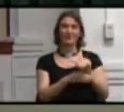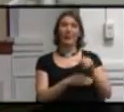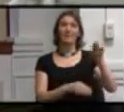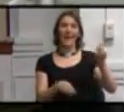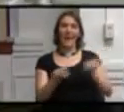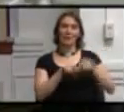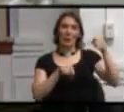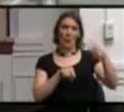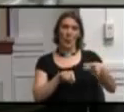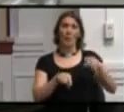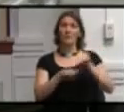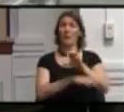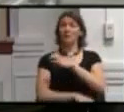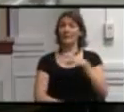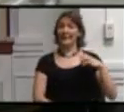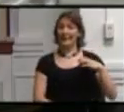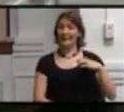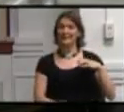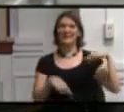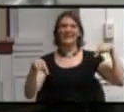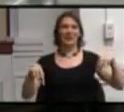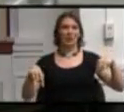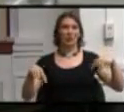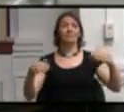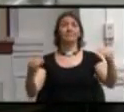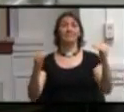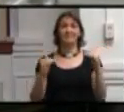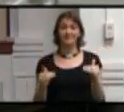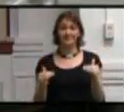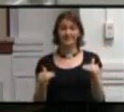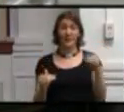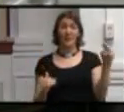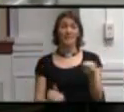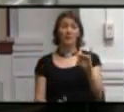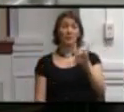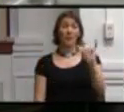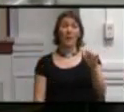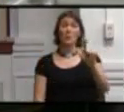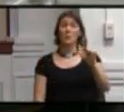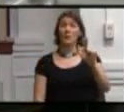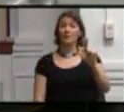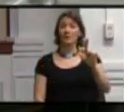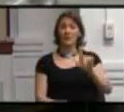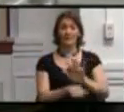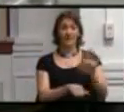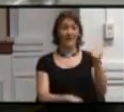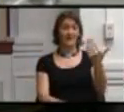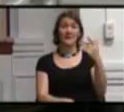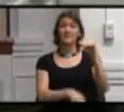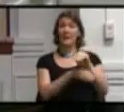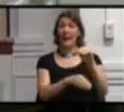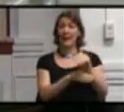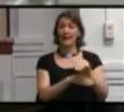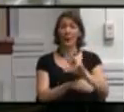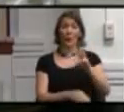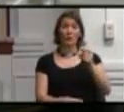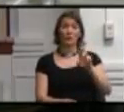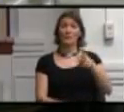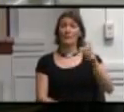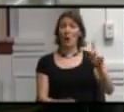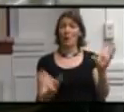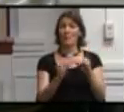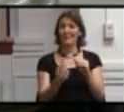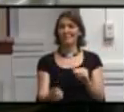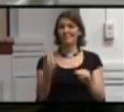advisory committee working group meeting, select board meeting room. Monday, July 21st, 5:15, West River Park meeting,